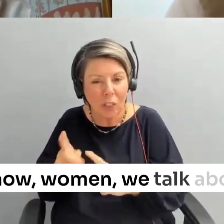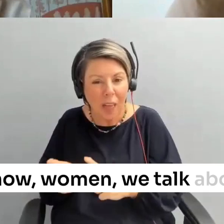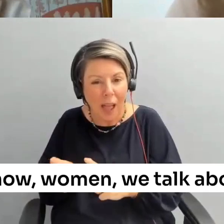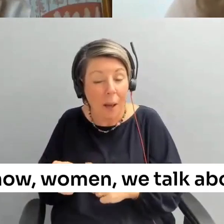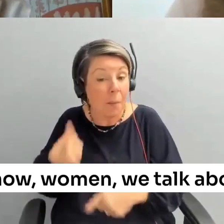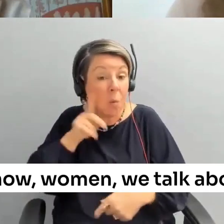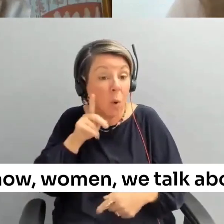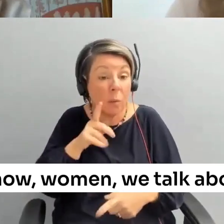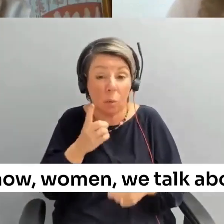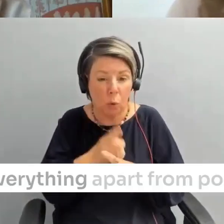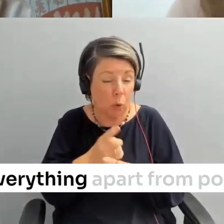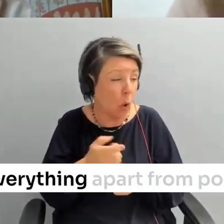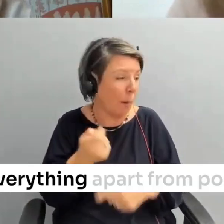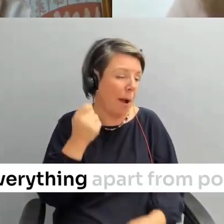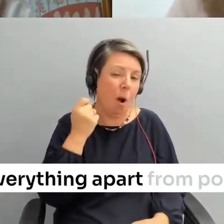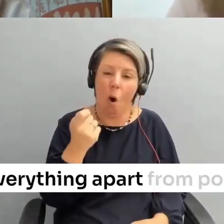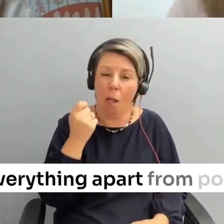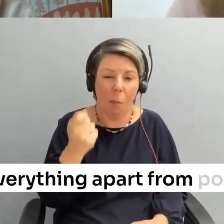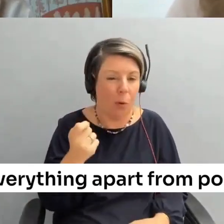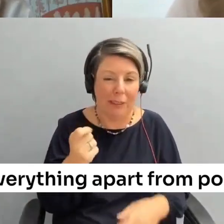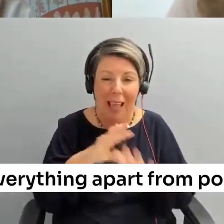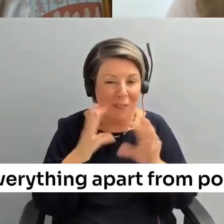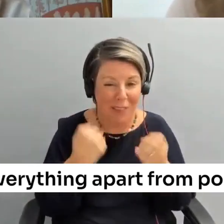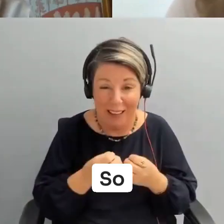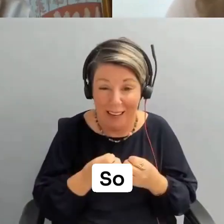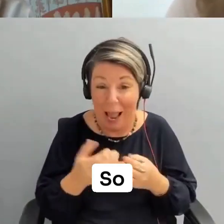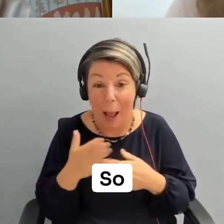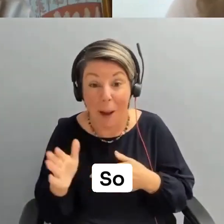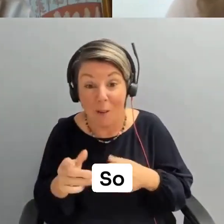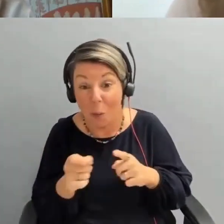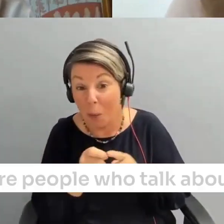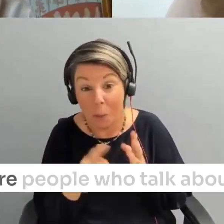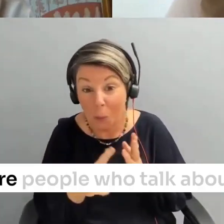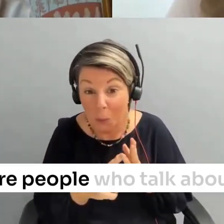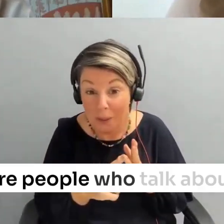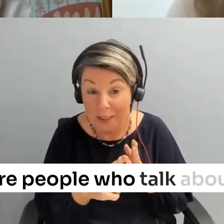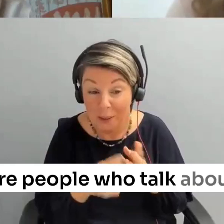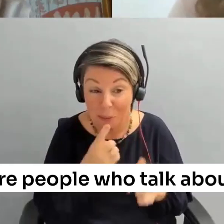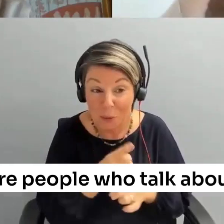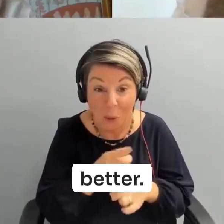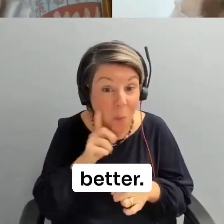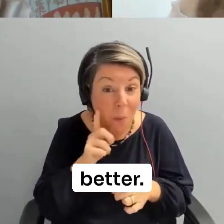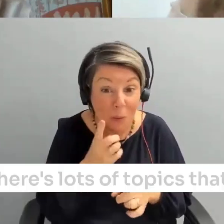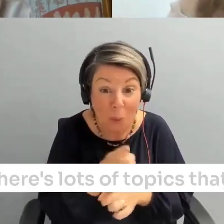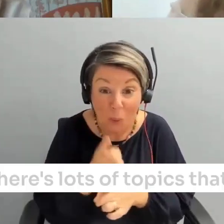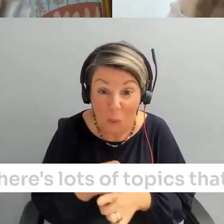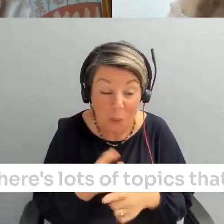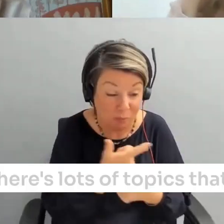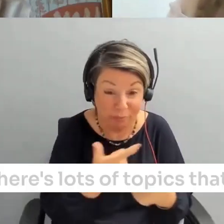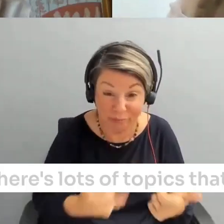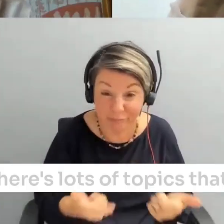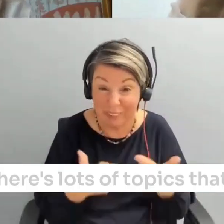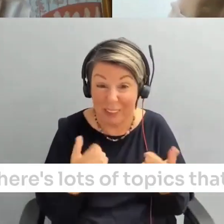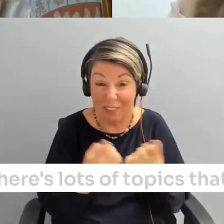we talk about almost everything apart from poo. So the more people who talk about it, the better. I mean,